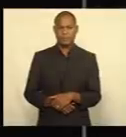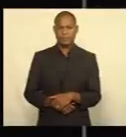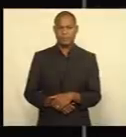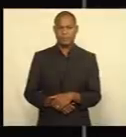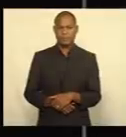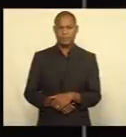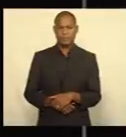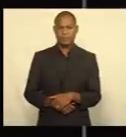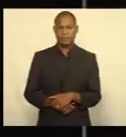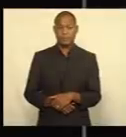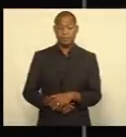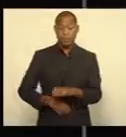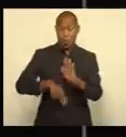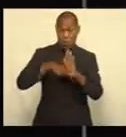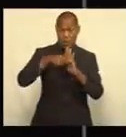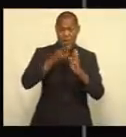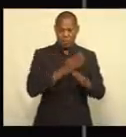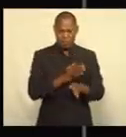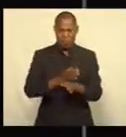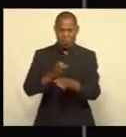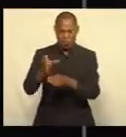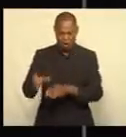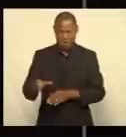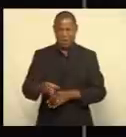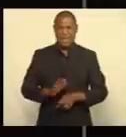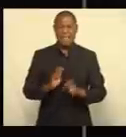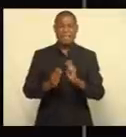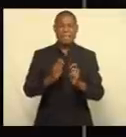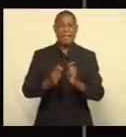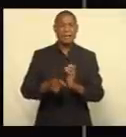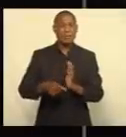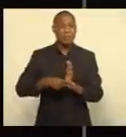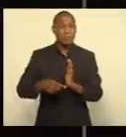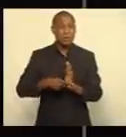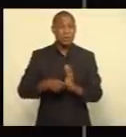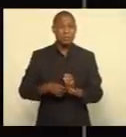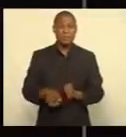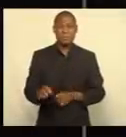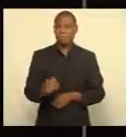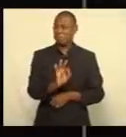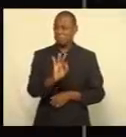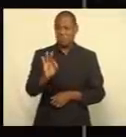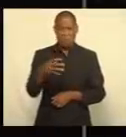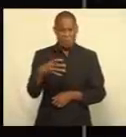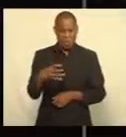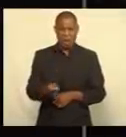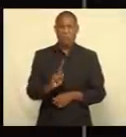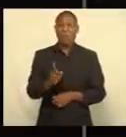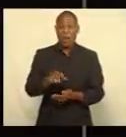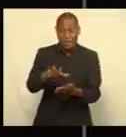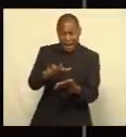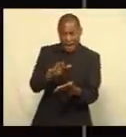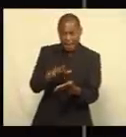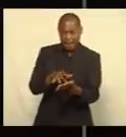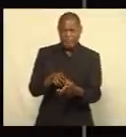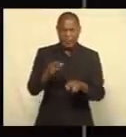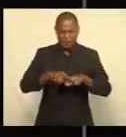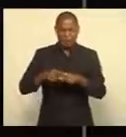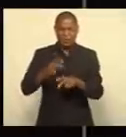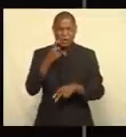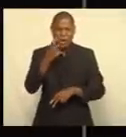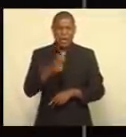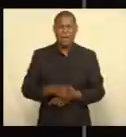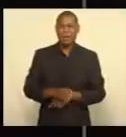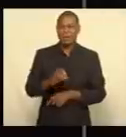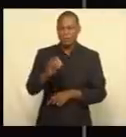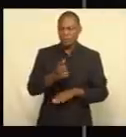The resort worker who tested positive for COVID-19 did not have her Care Fiji app turned on. Authorities are urging all